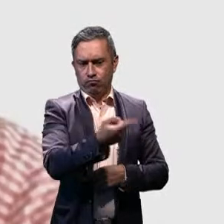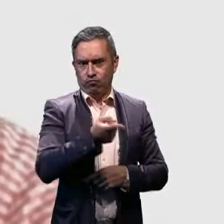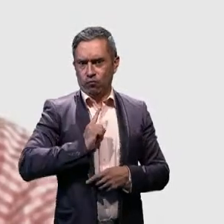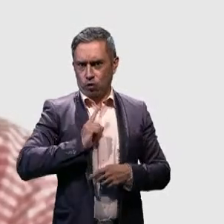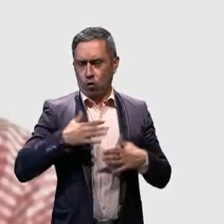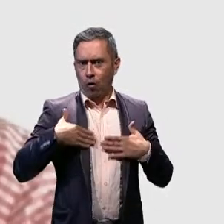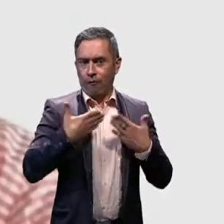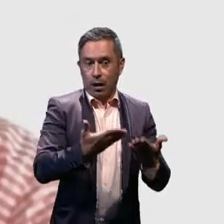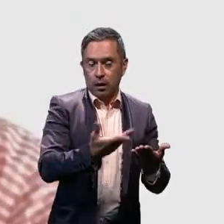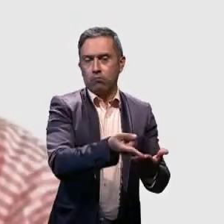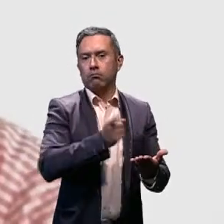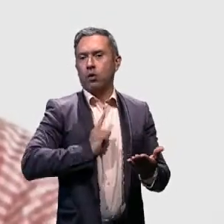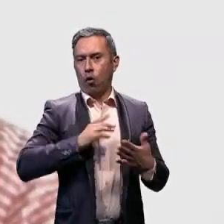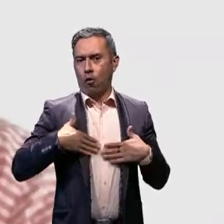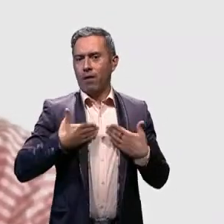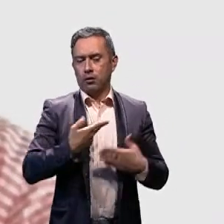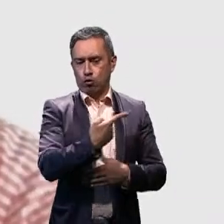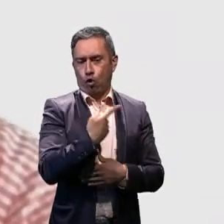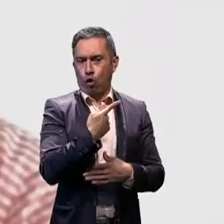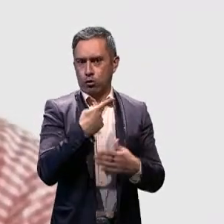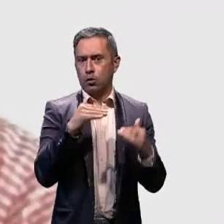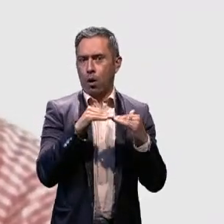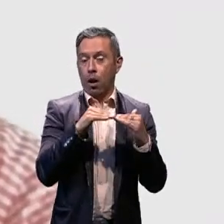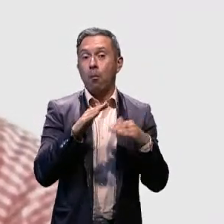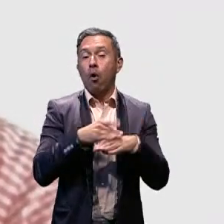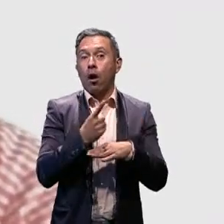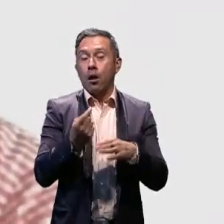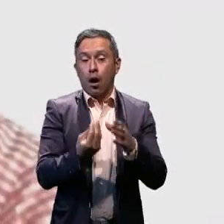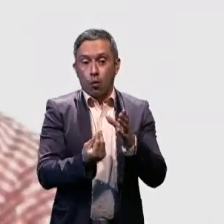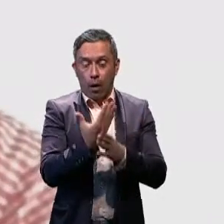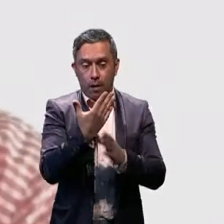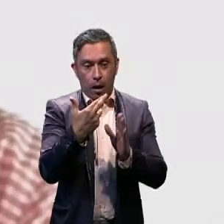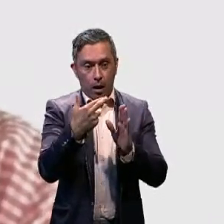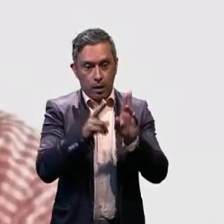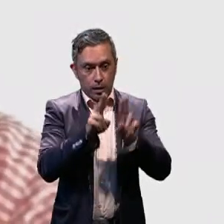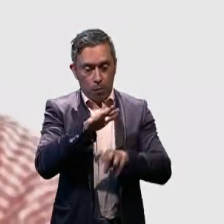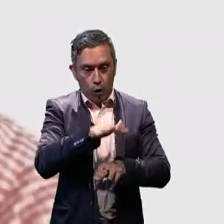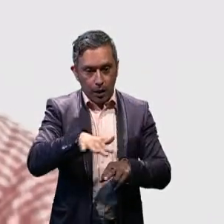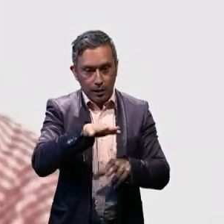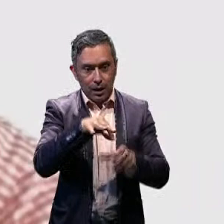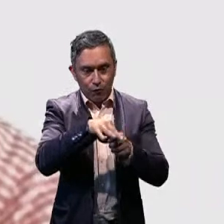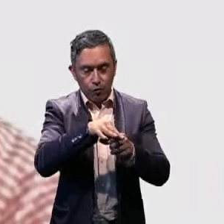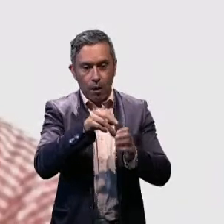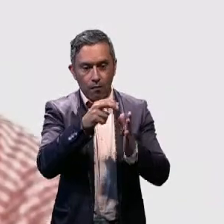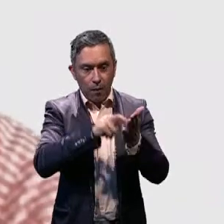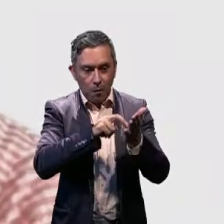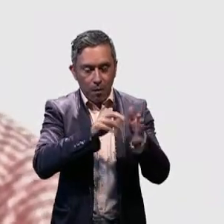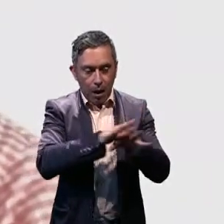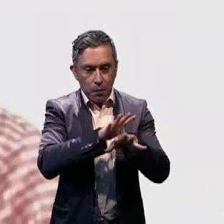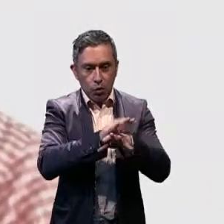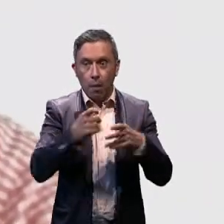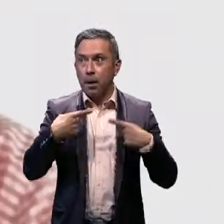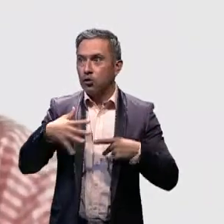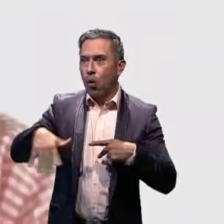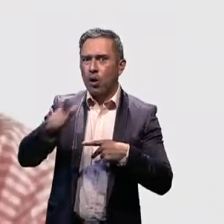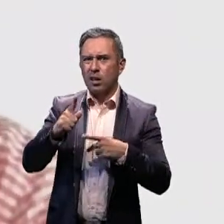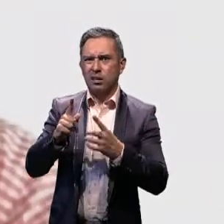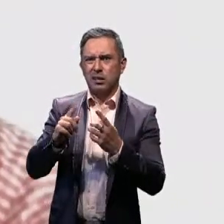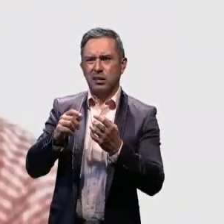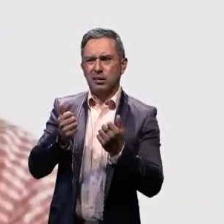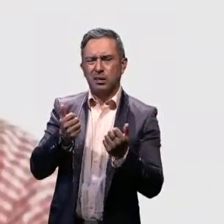the interpersonal trust, because it's not possible that we are progressing in a new generation of democratic reform if we don't know